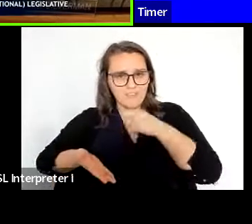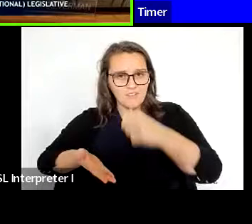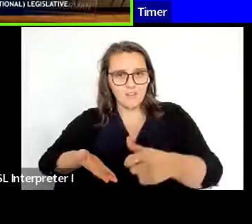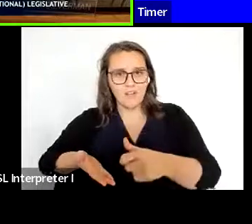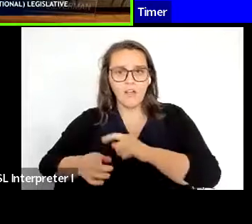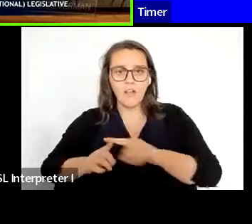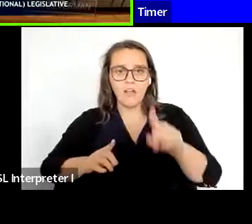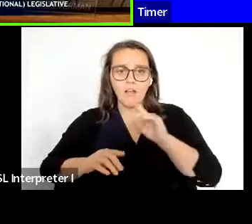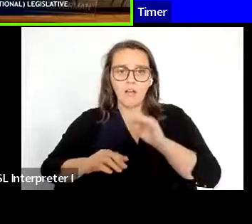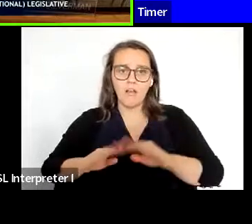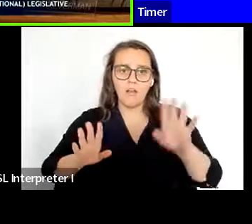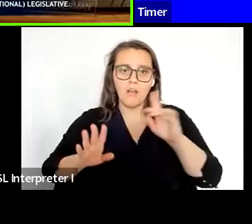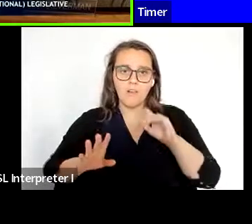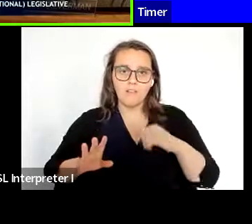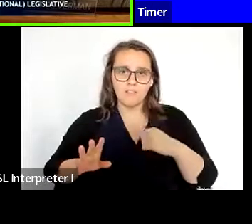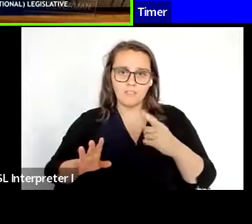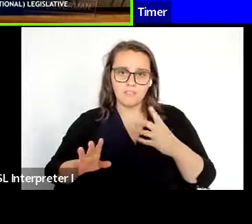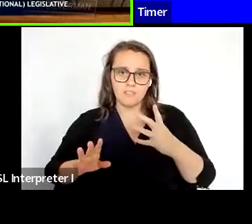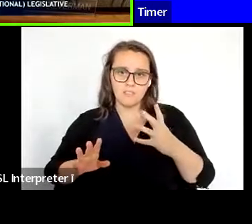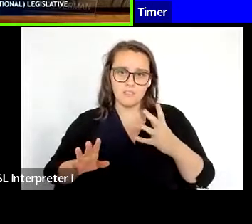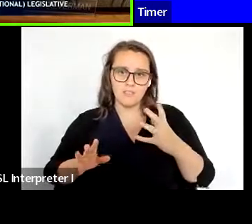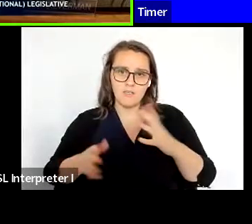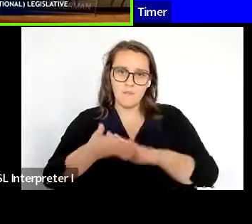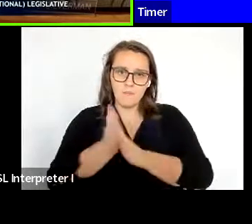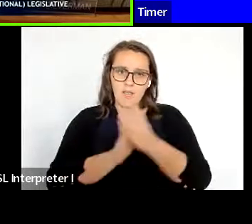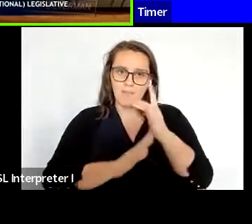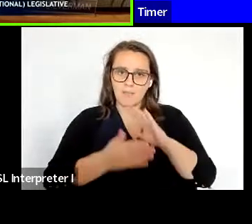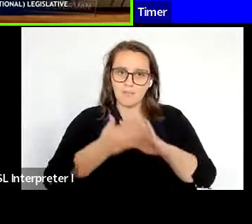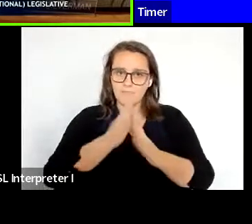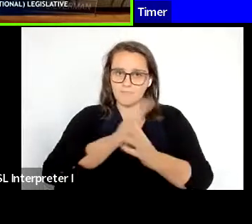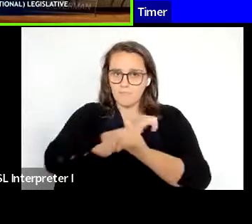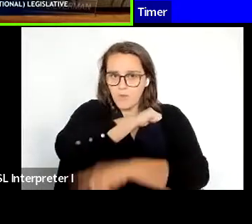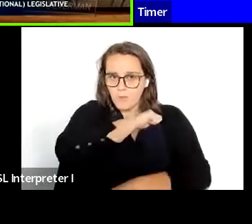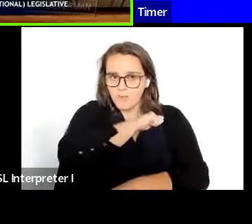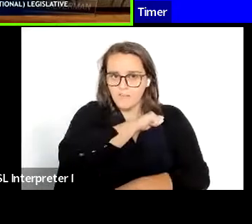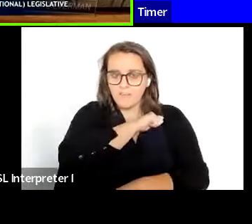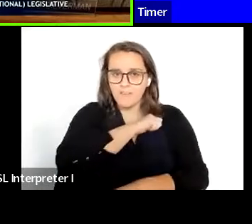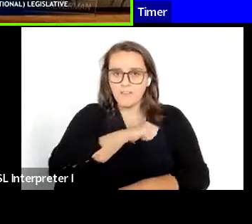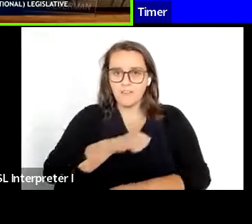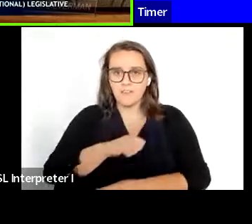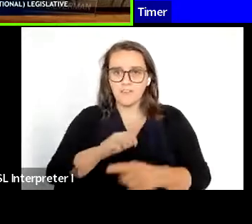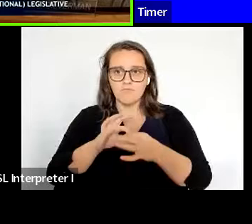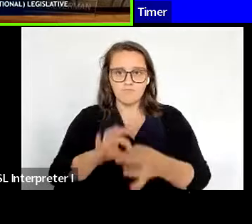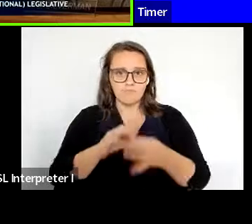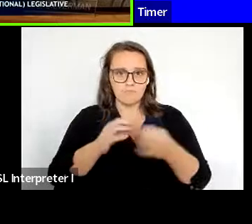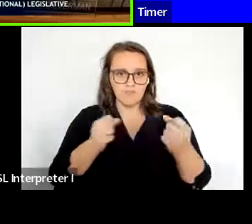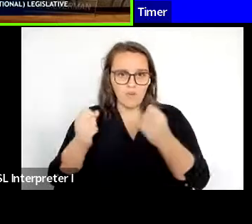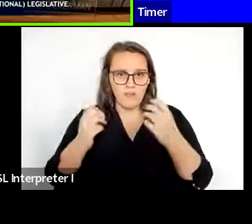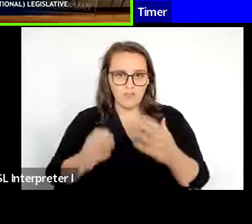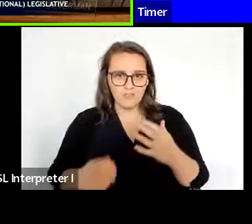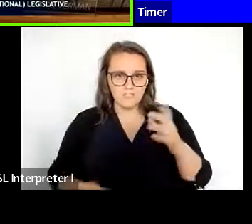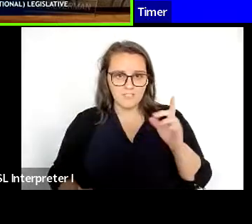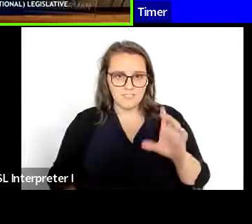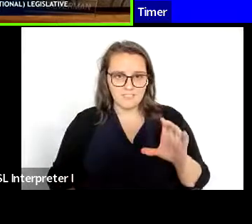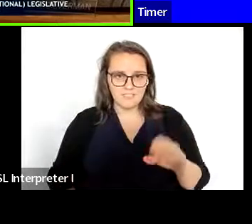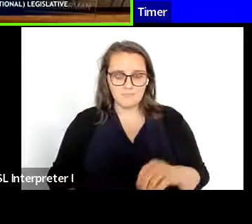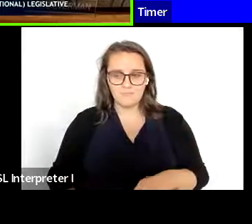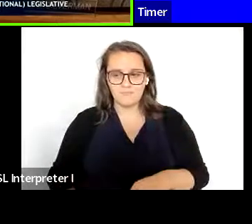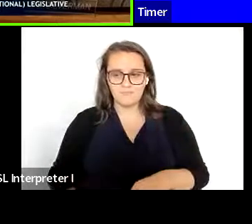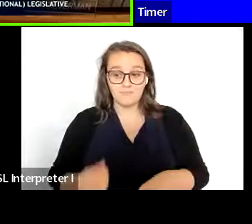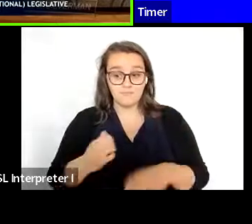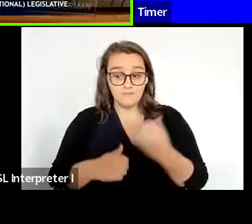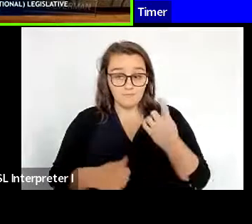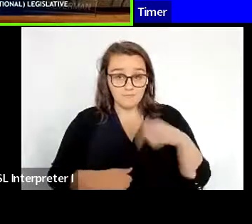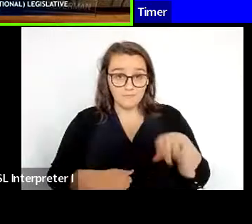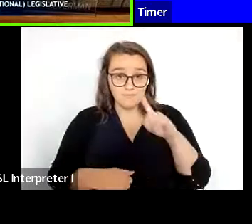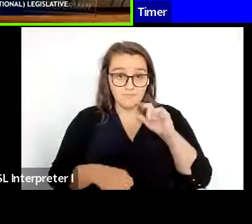this moving to a place becoming very punitive as it relates to drivers in DC. You know, most of these workers